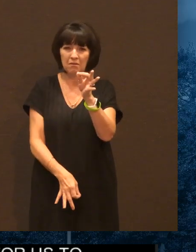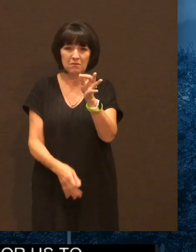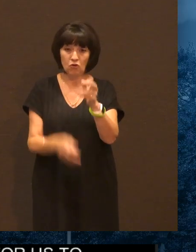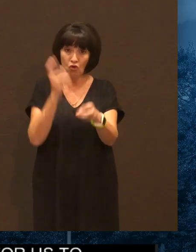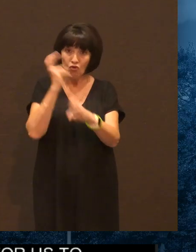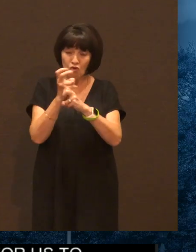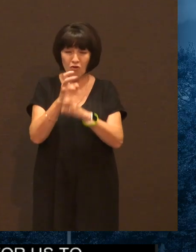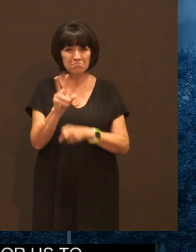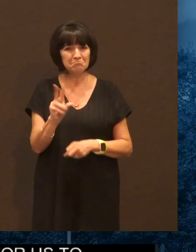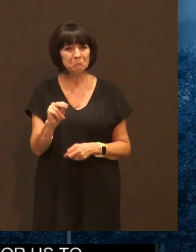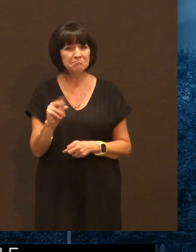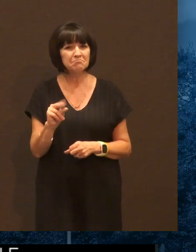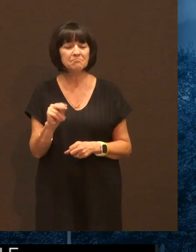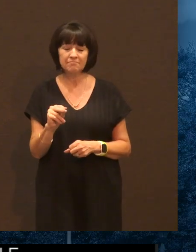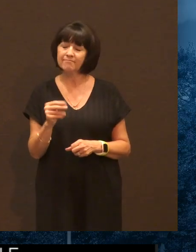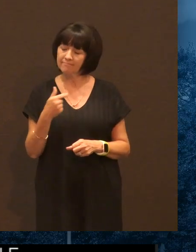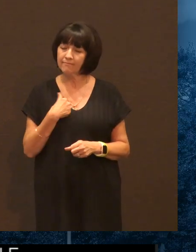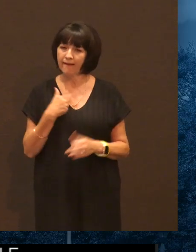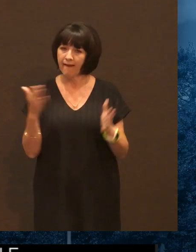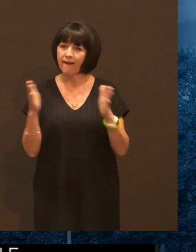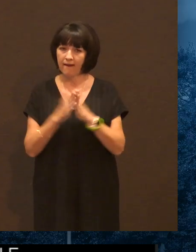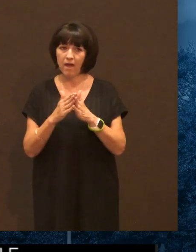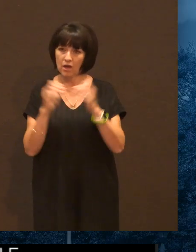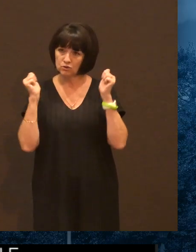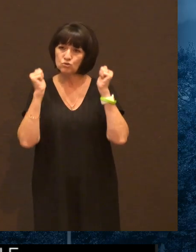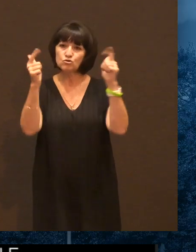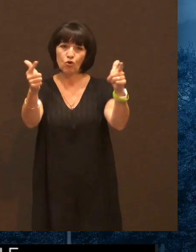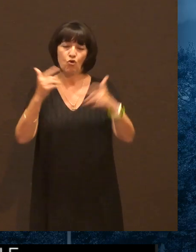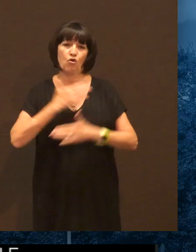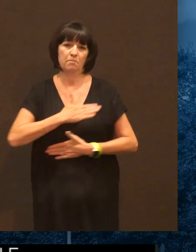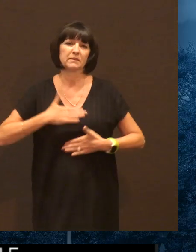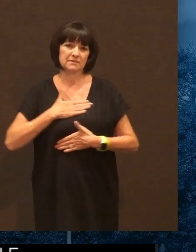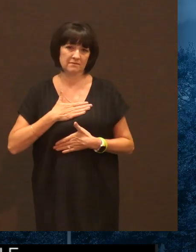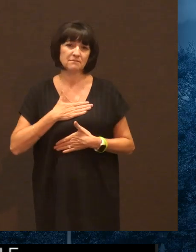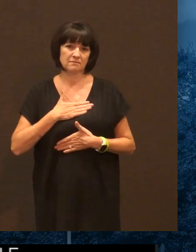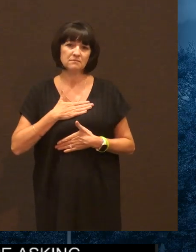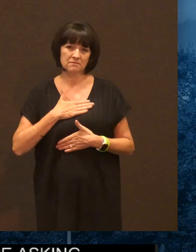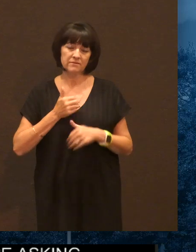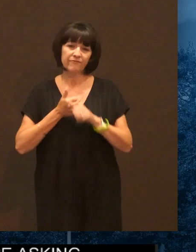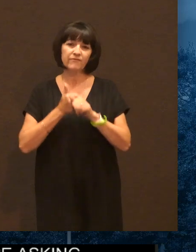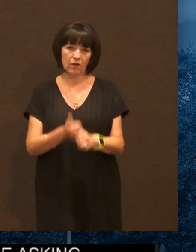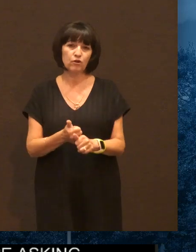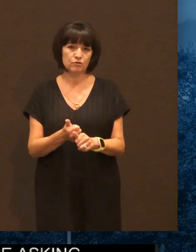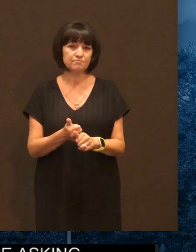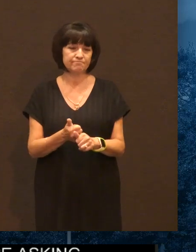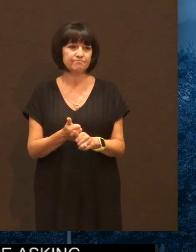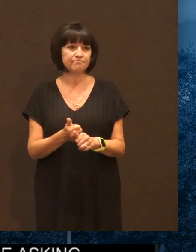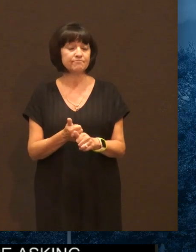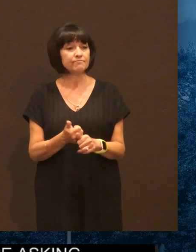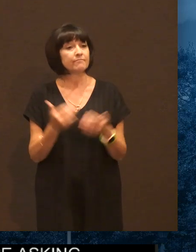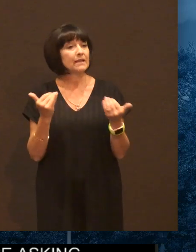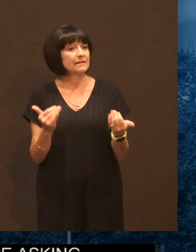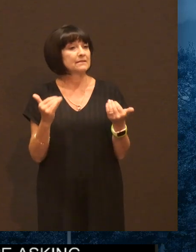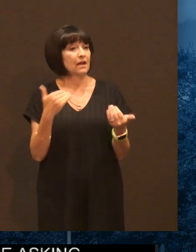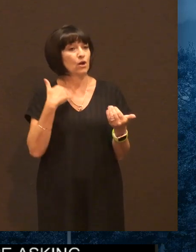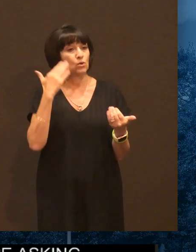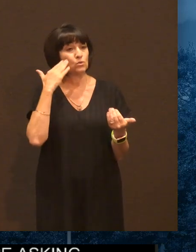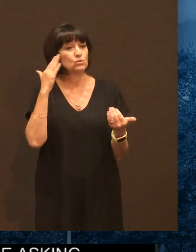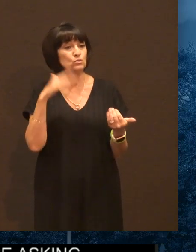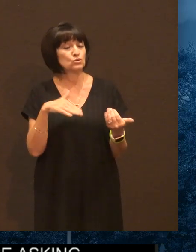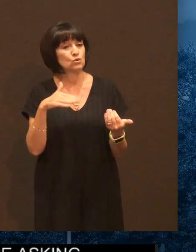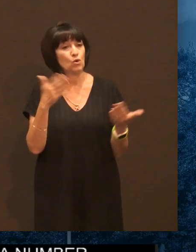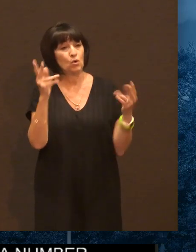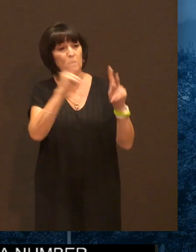that. So with that, I know we have a number of people that are here. We appreciate,